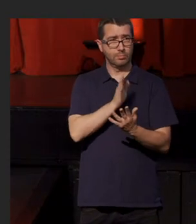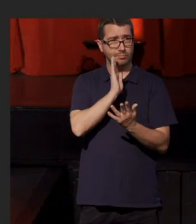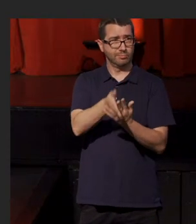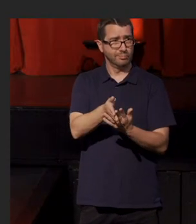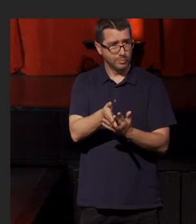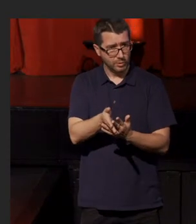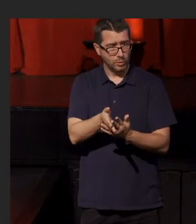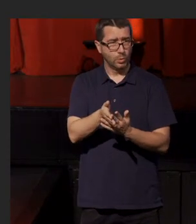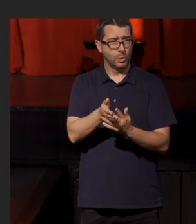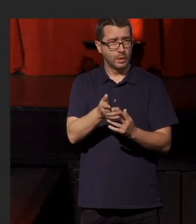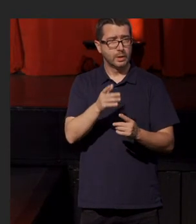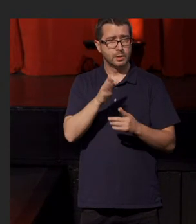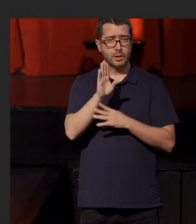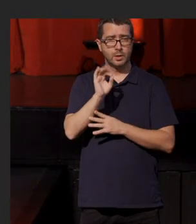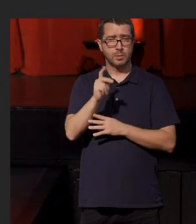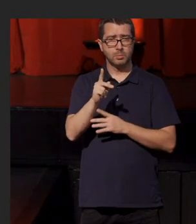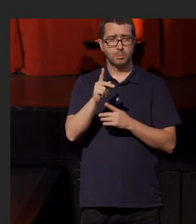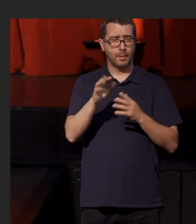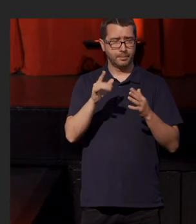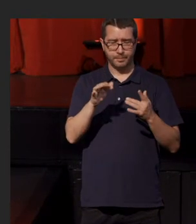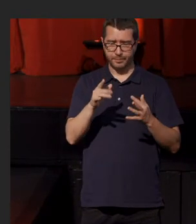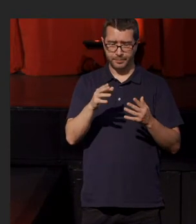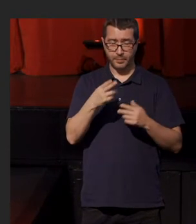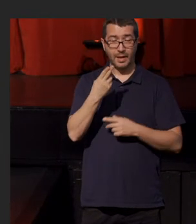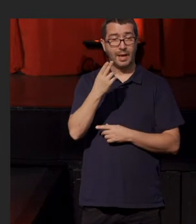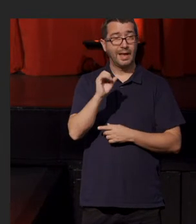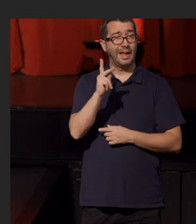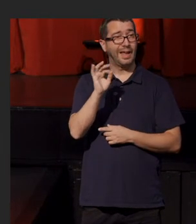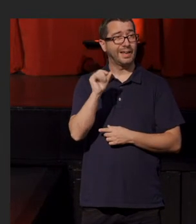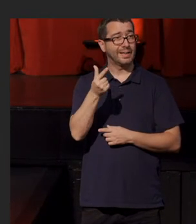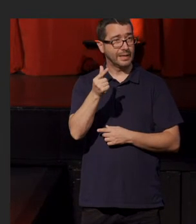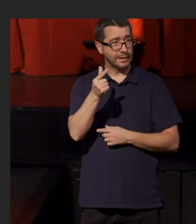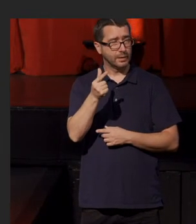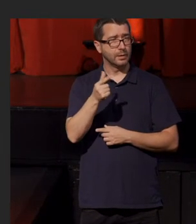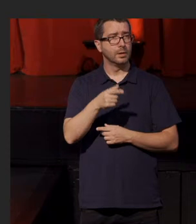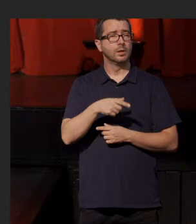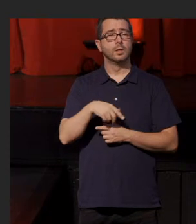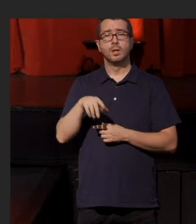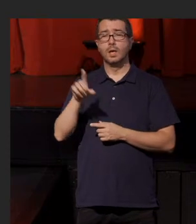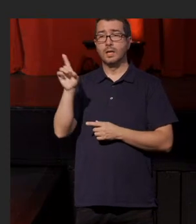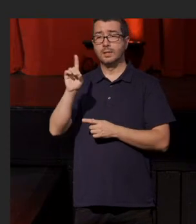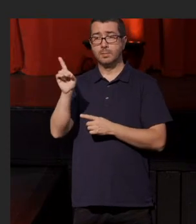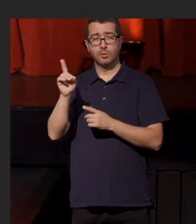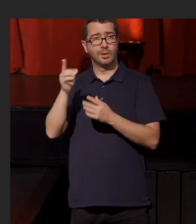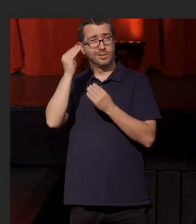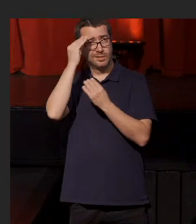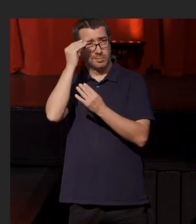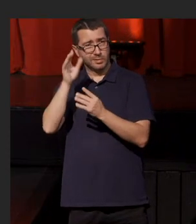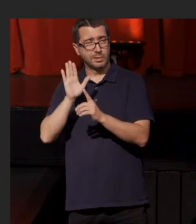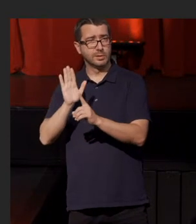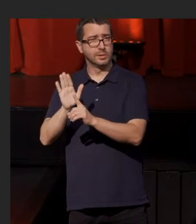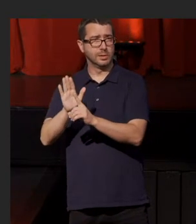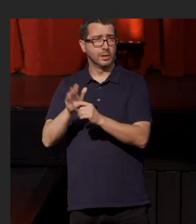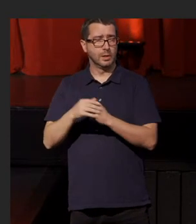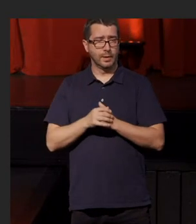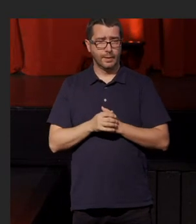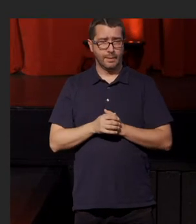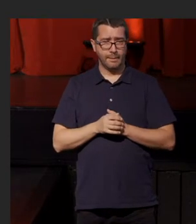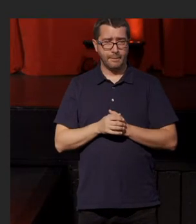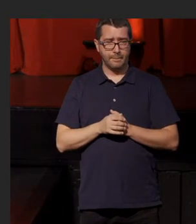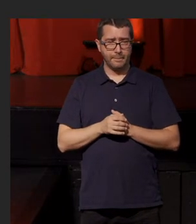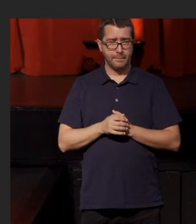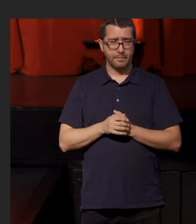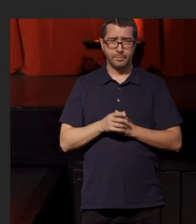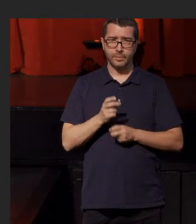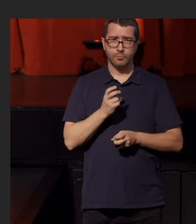is the hacking by the Russians of the democratic content and the systematic release by Julian Assange through WikiLeaks to